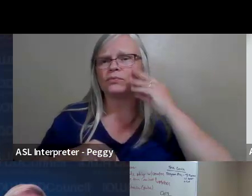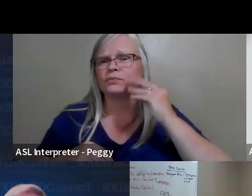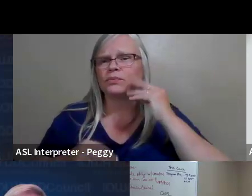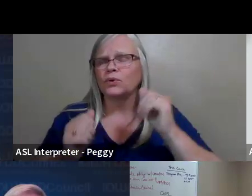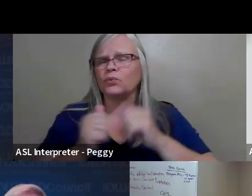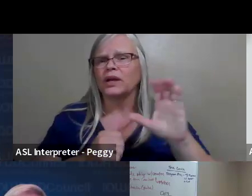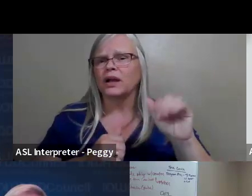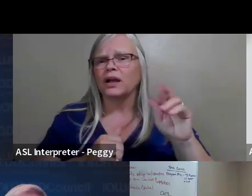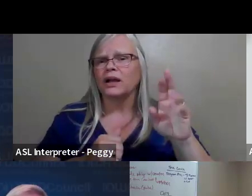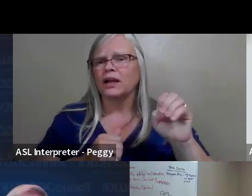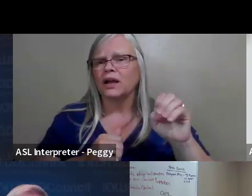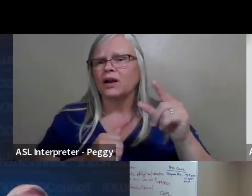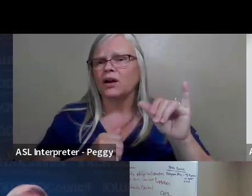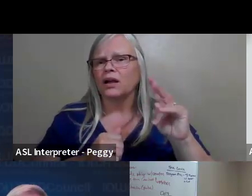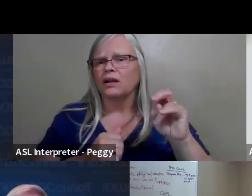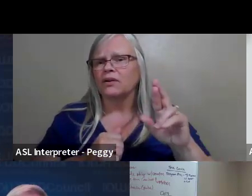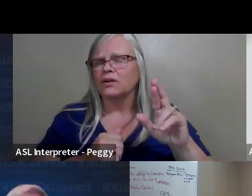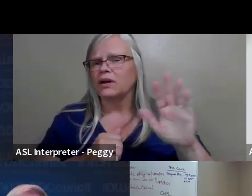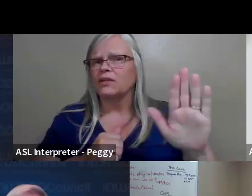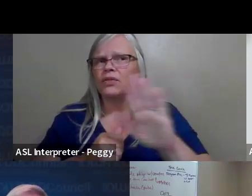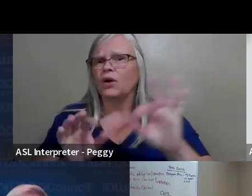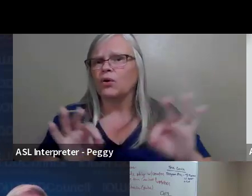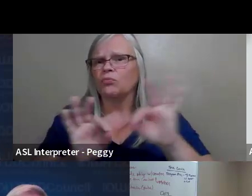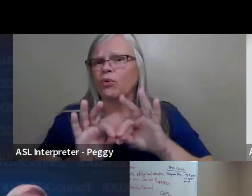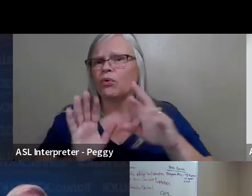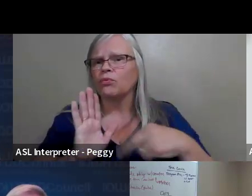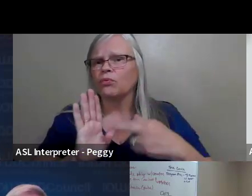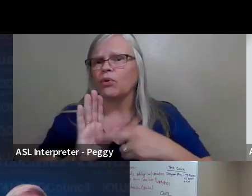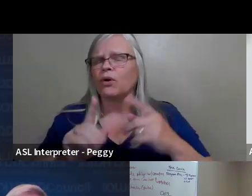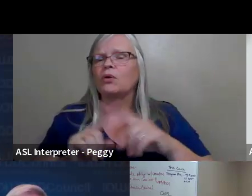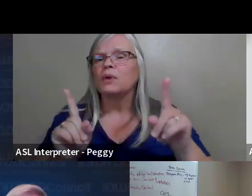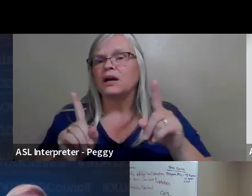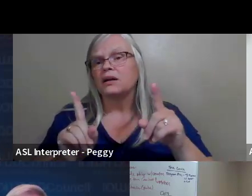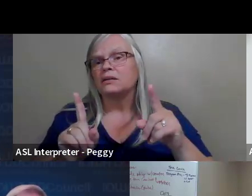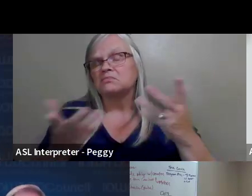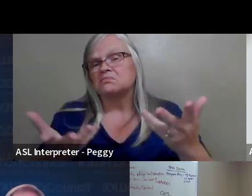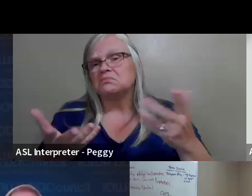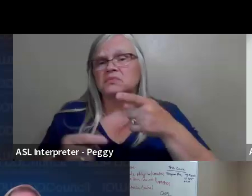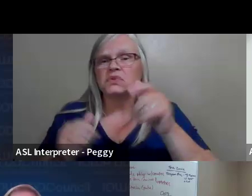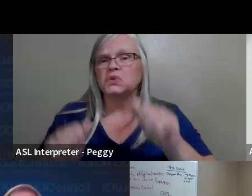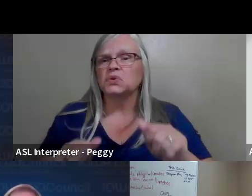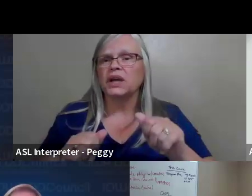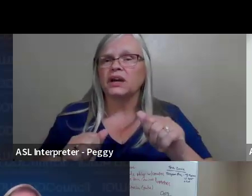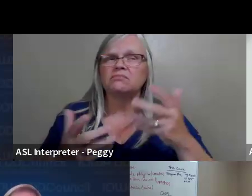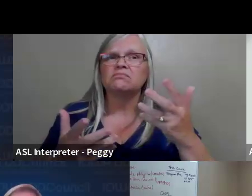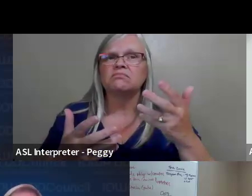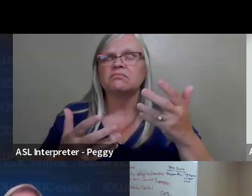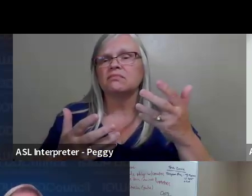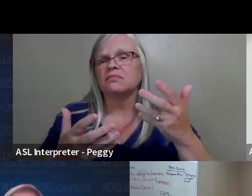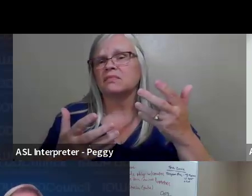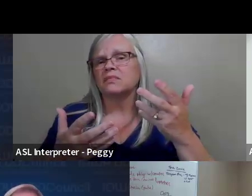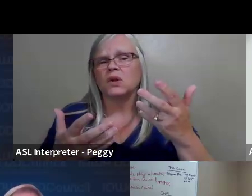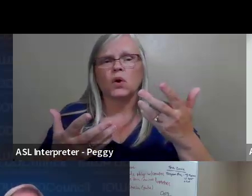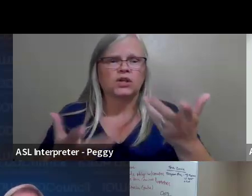experience with caregivers and their importance in that. But or you can just submit what we wrote